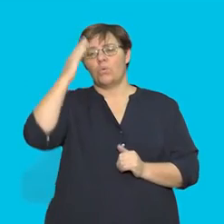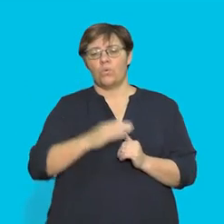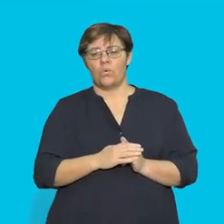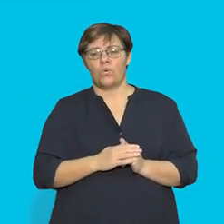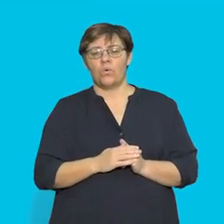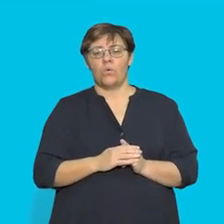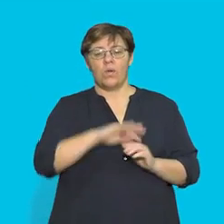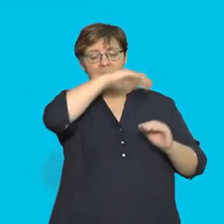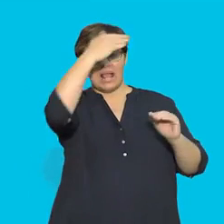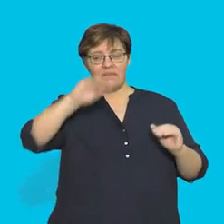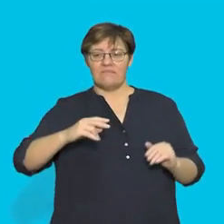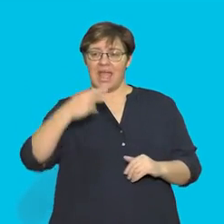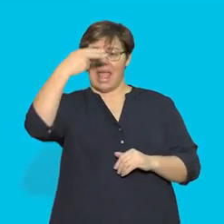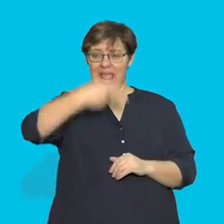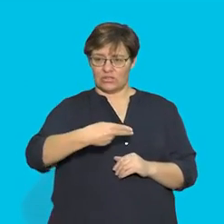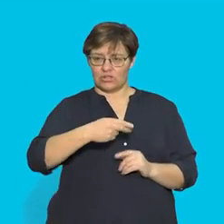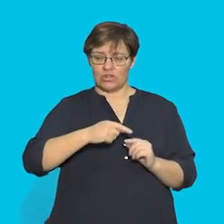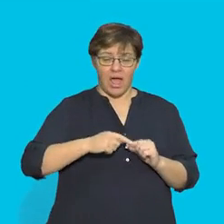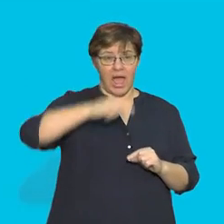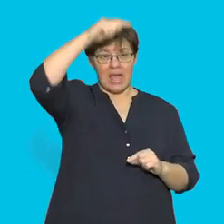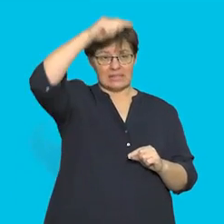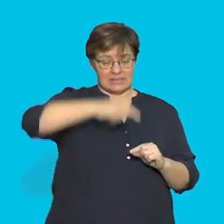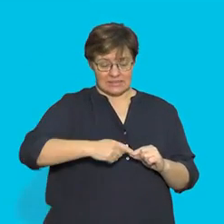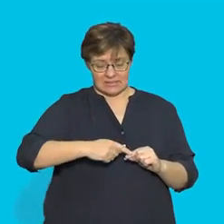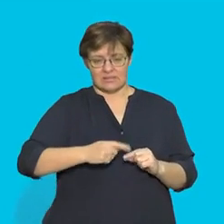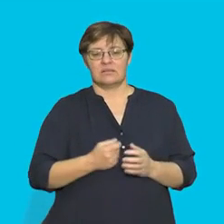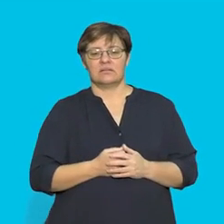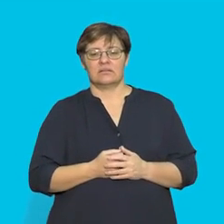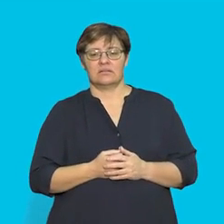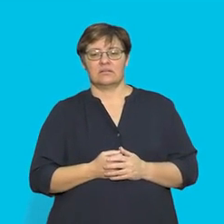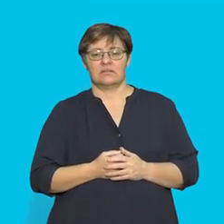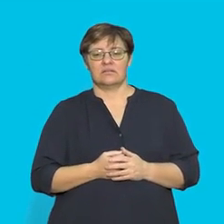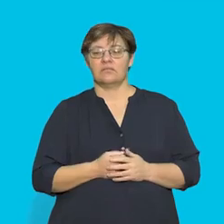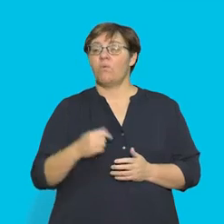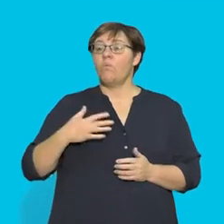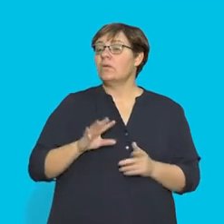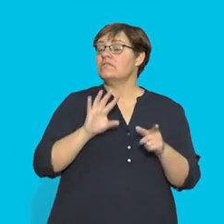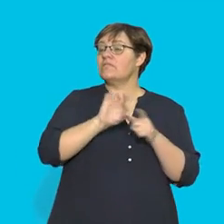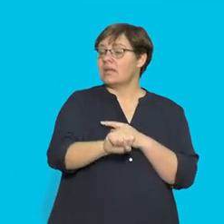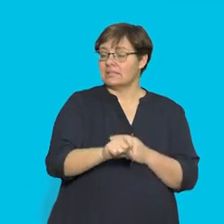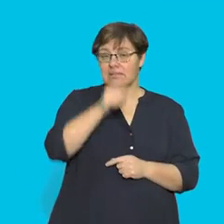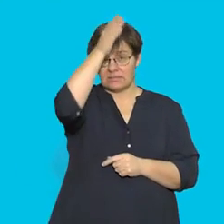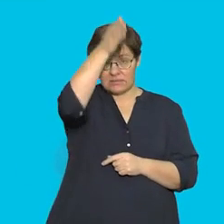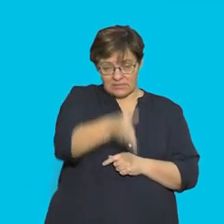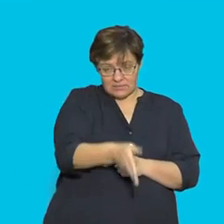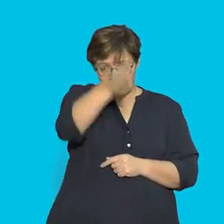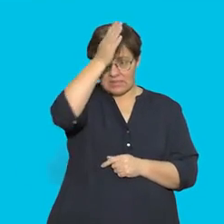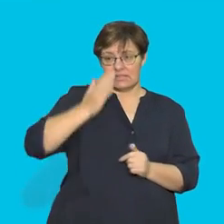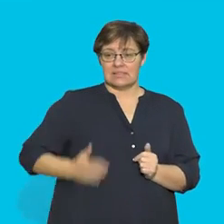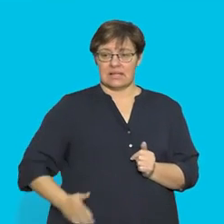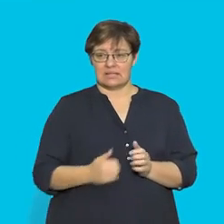know what is the height of the cliff H rounded to 2 decimal places. So we need to find